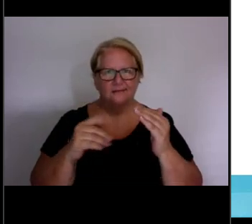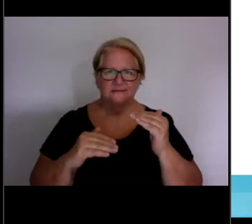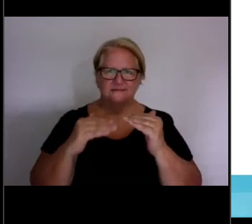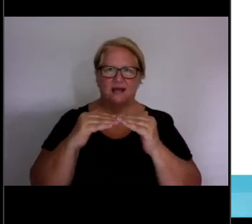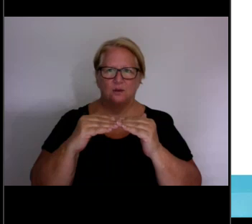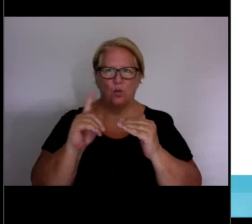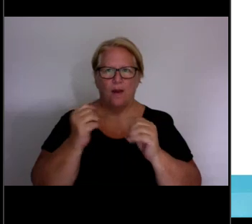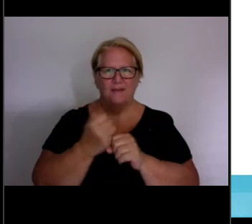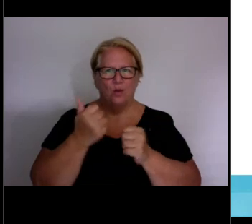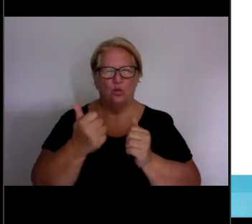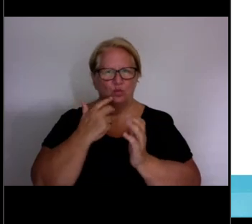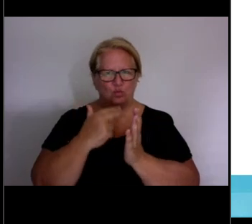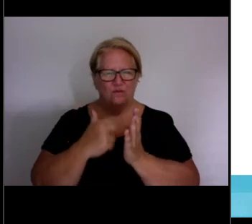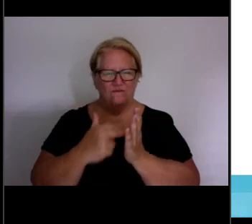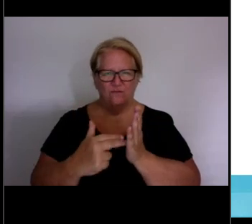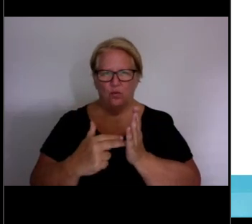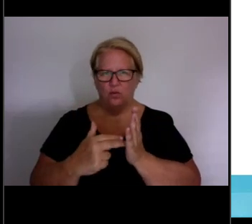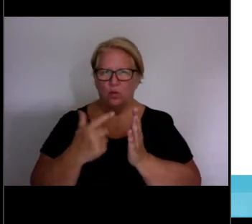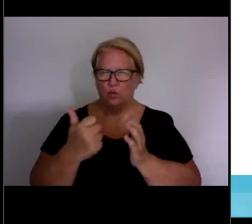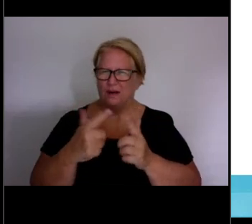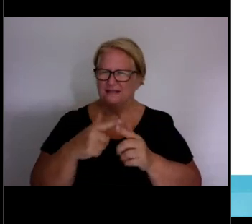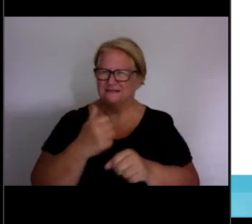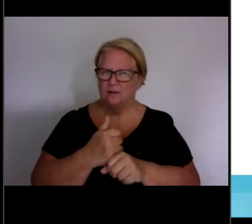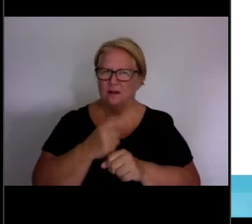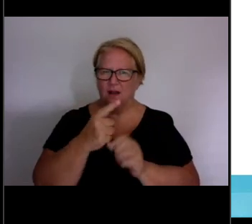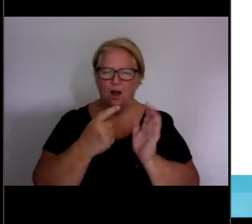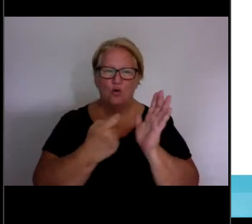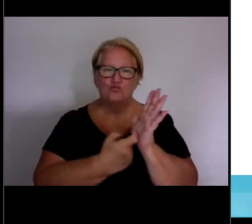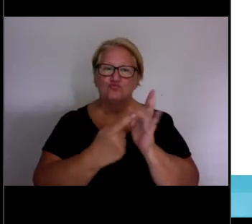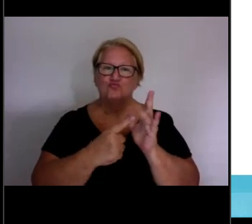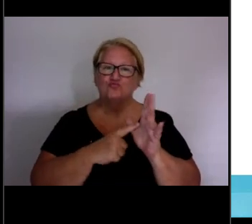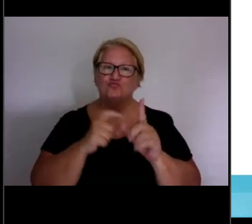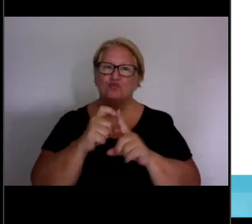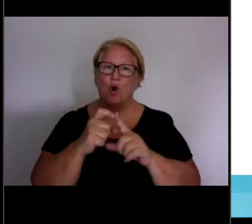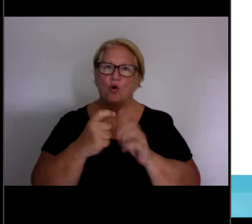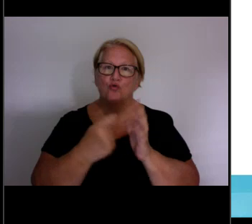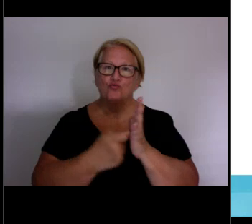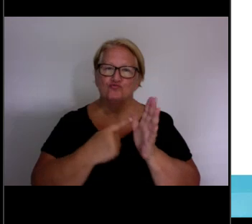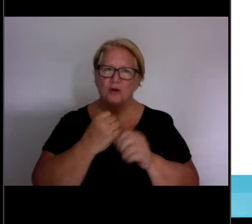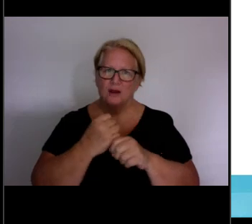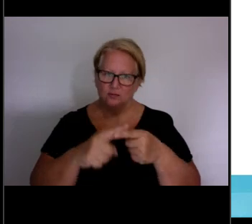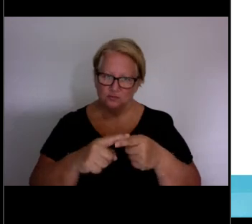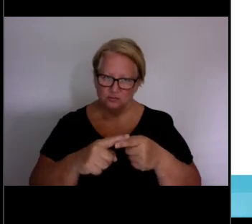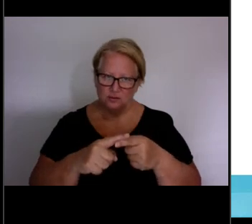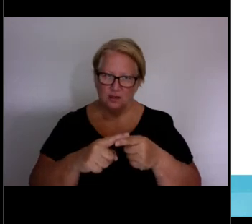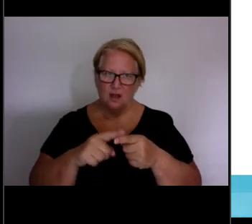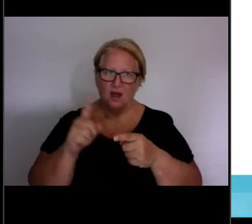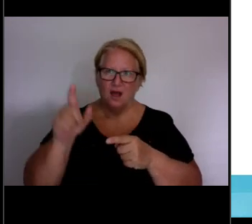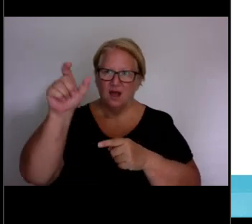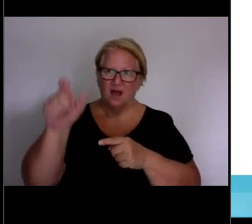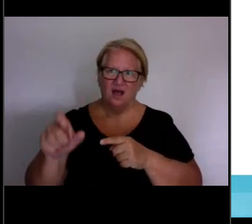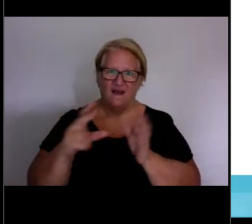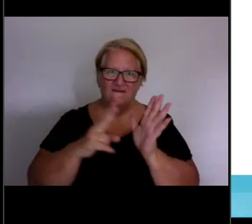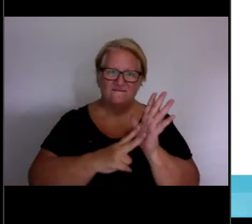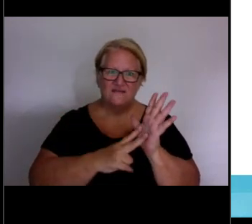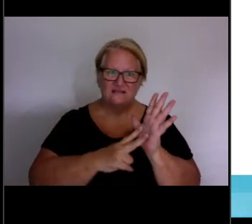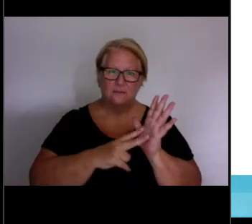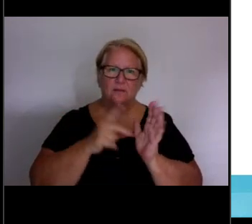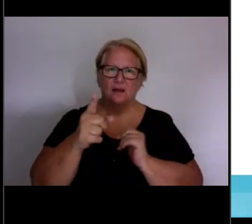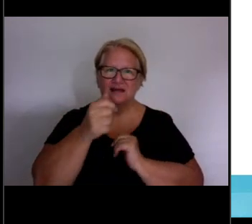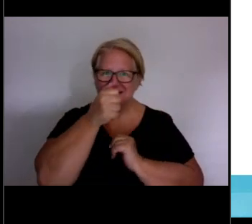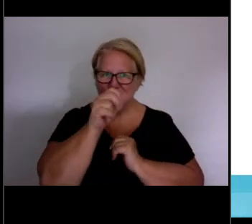good referral. So, as I said, it was a road rage incident. The victim was a 62-year-old woman, the defendant a